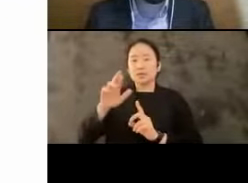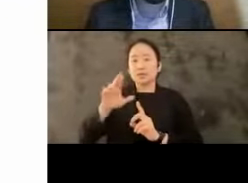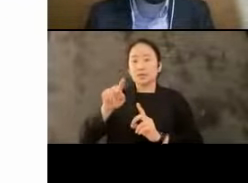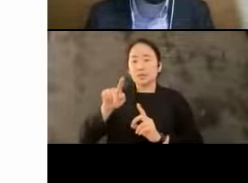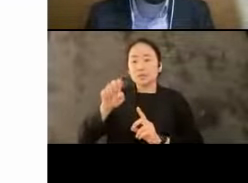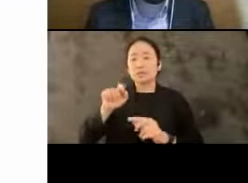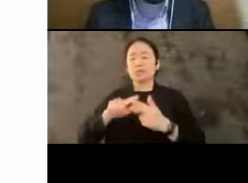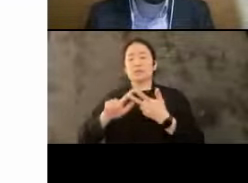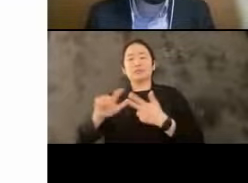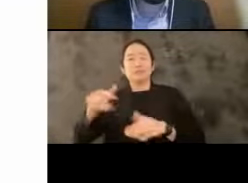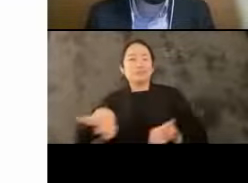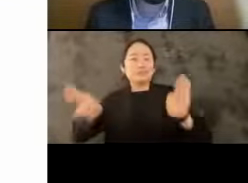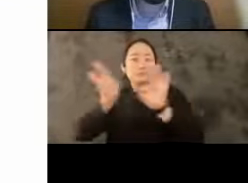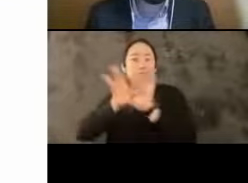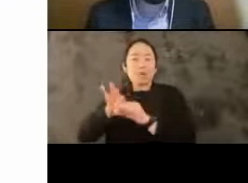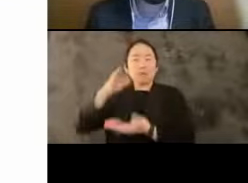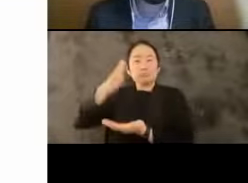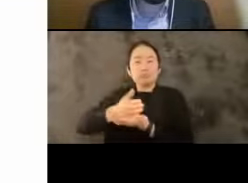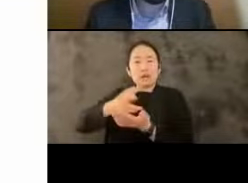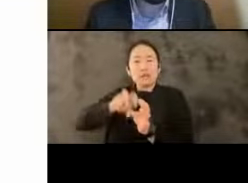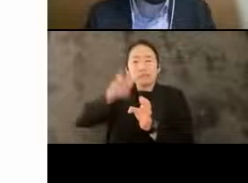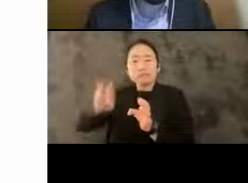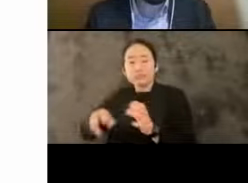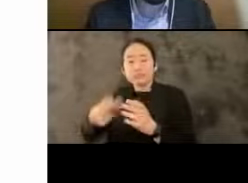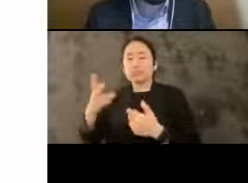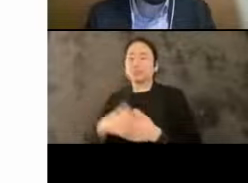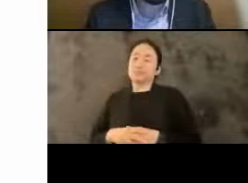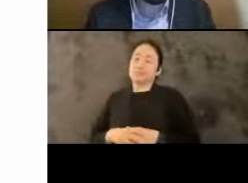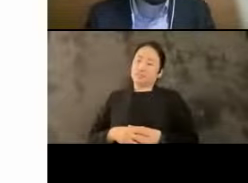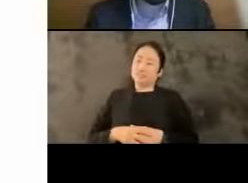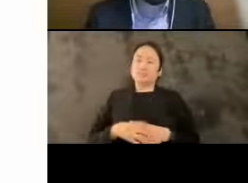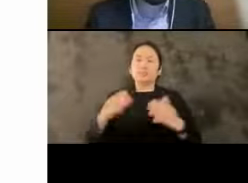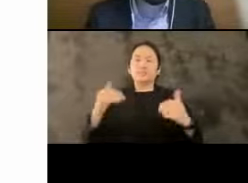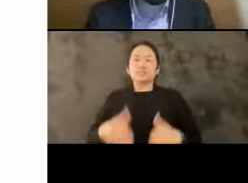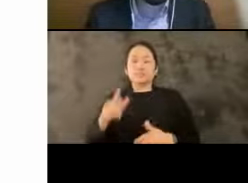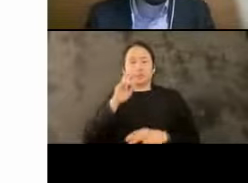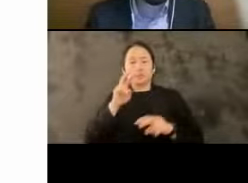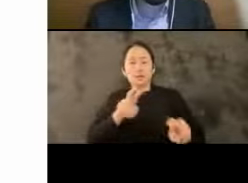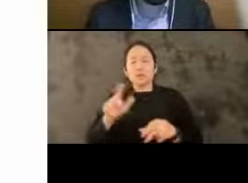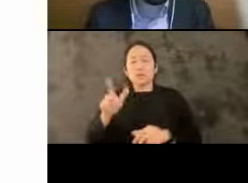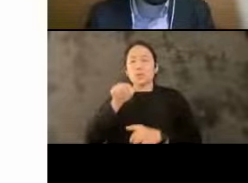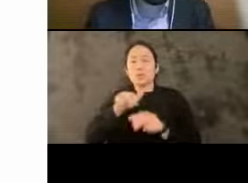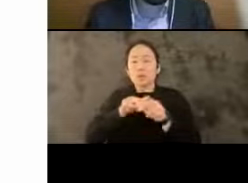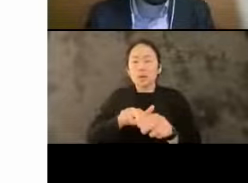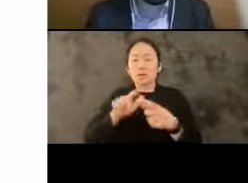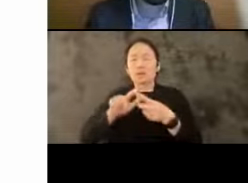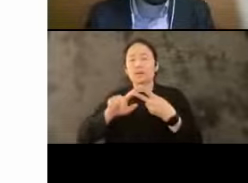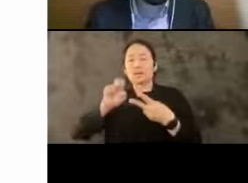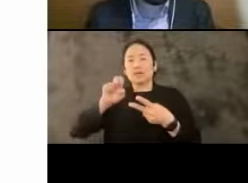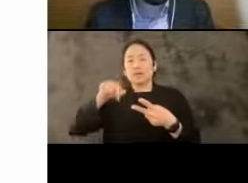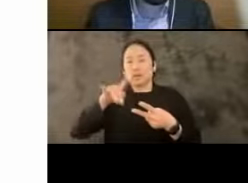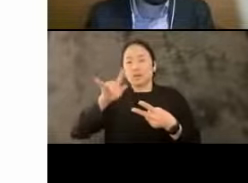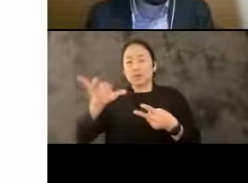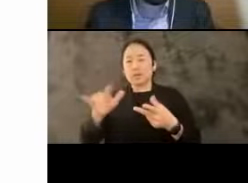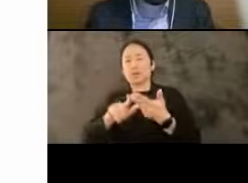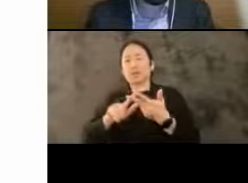deeper look into ridership at each station, access as far as equity goes, as well as just general population and